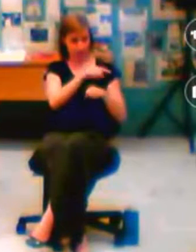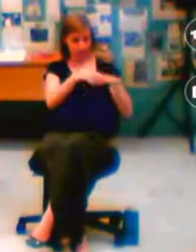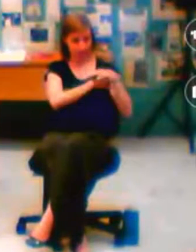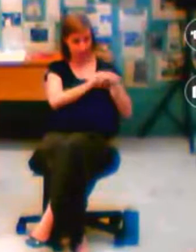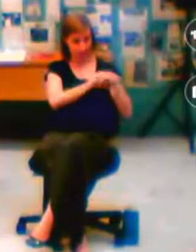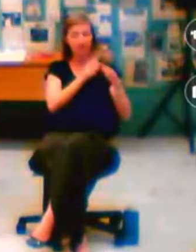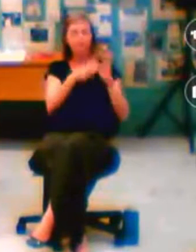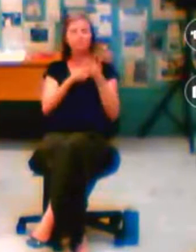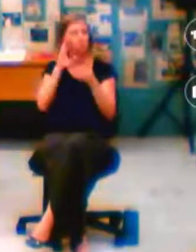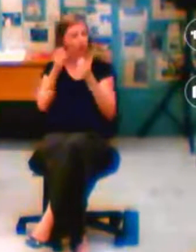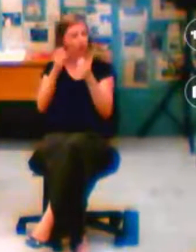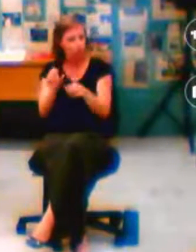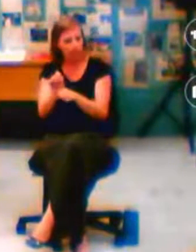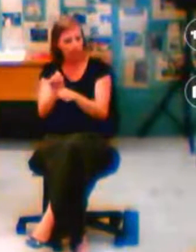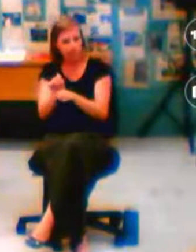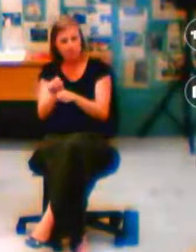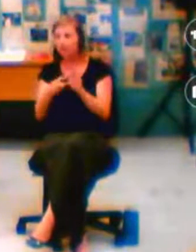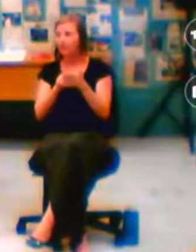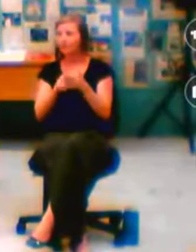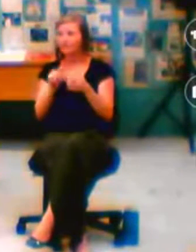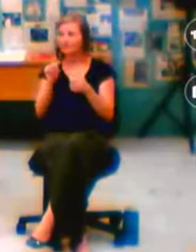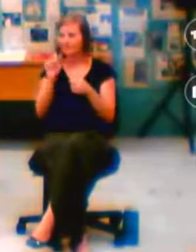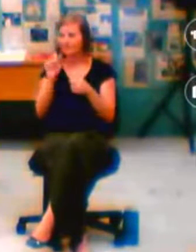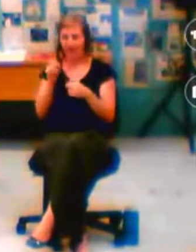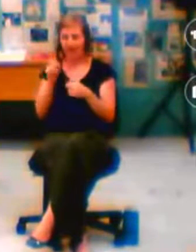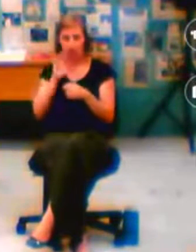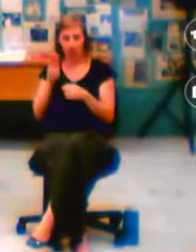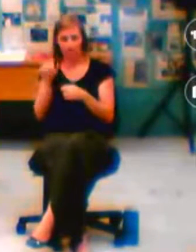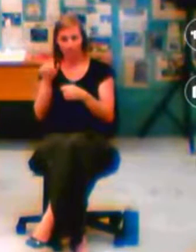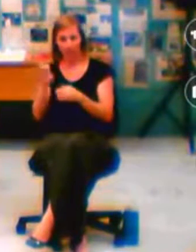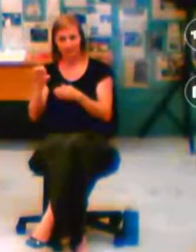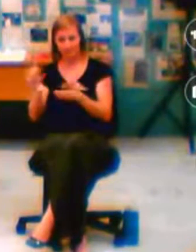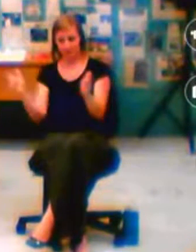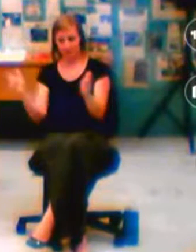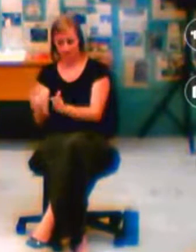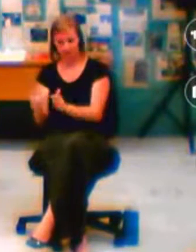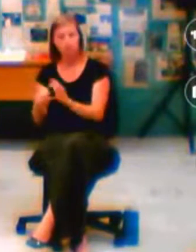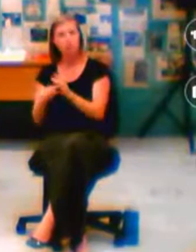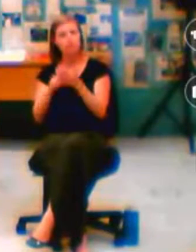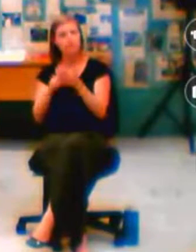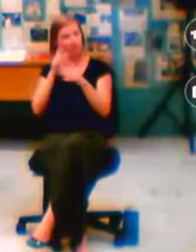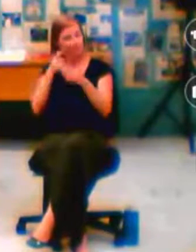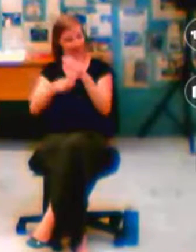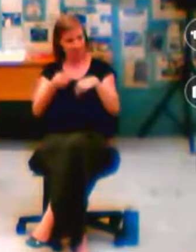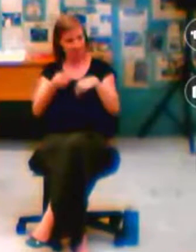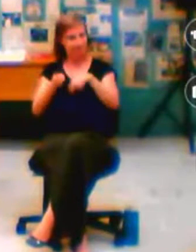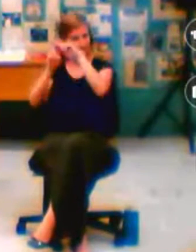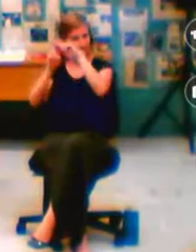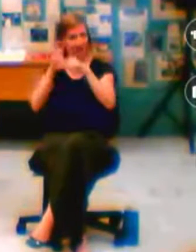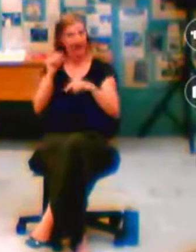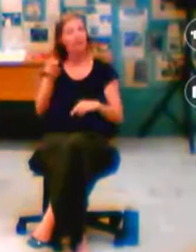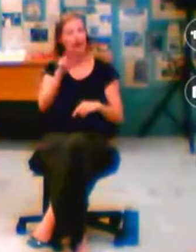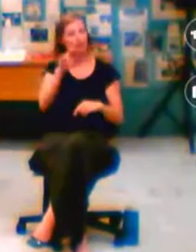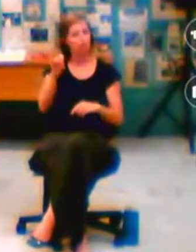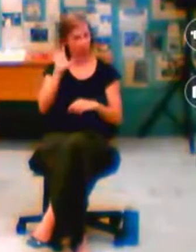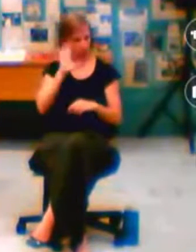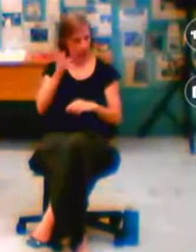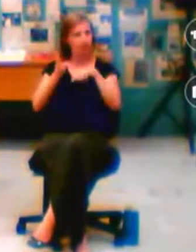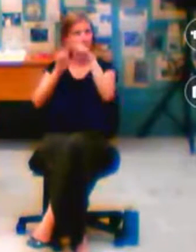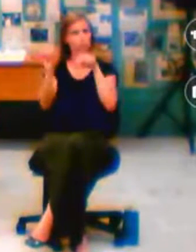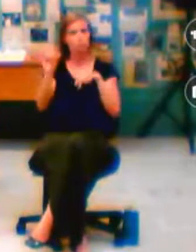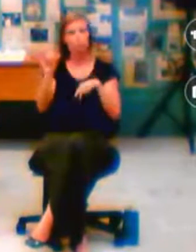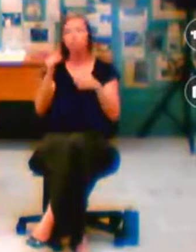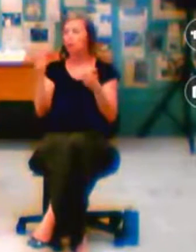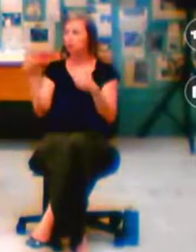If the health carriers are not adjudicating the current ones, to me that means loss of jobs, that means loss of tax.